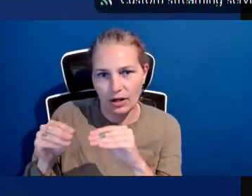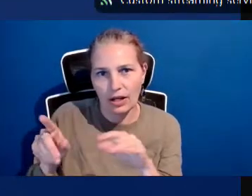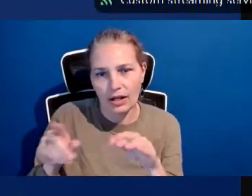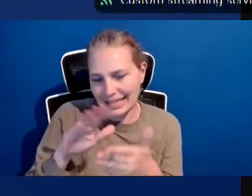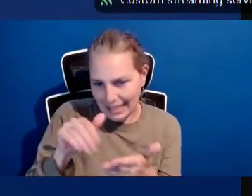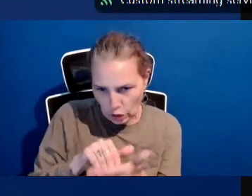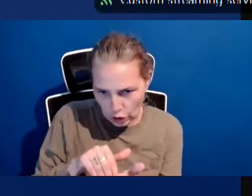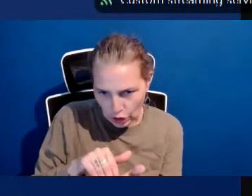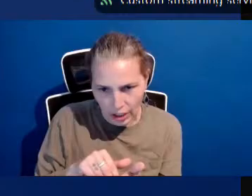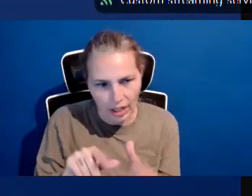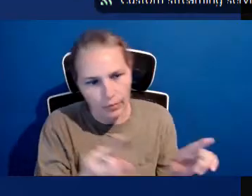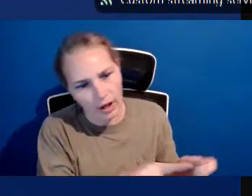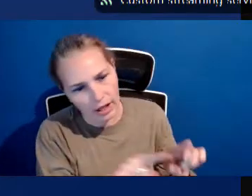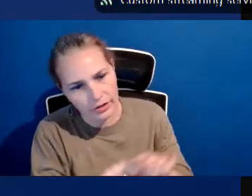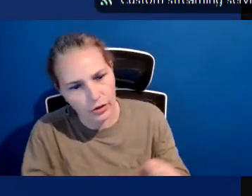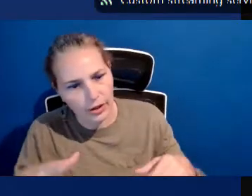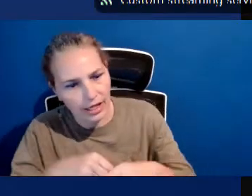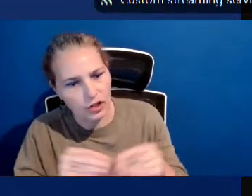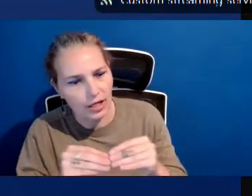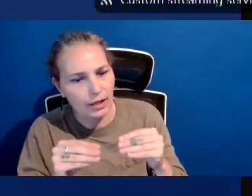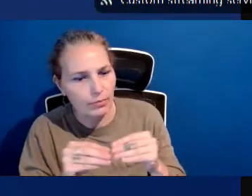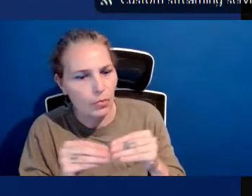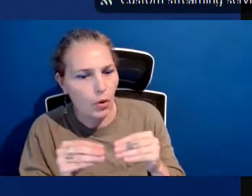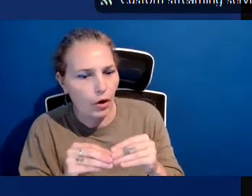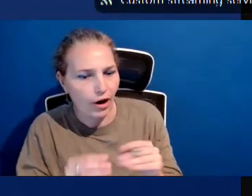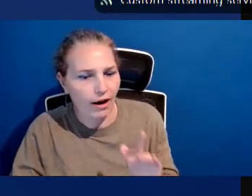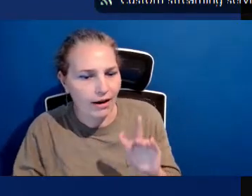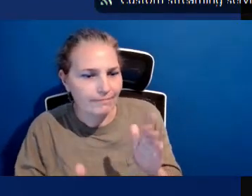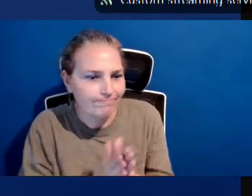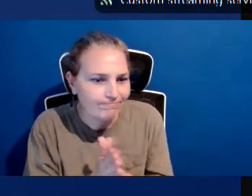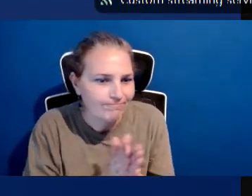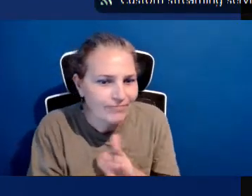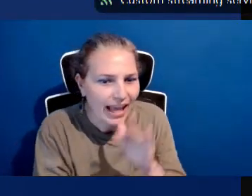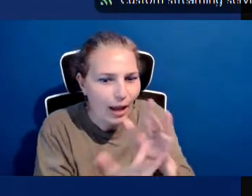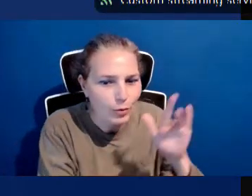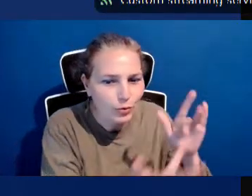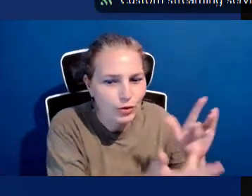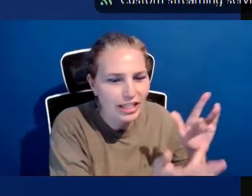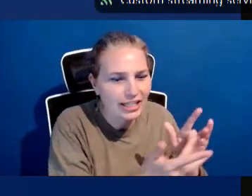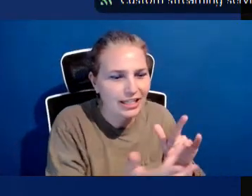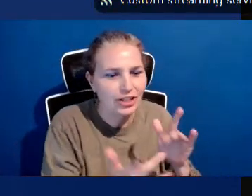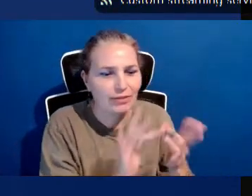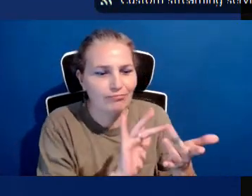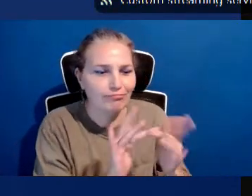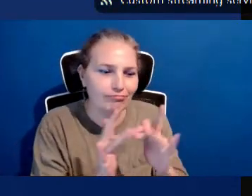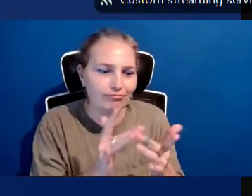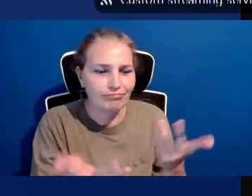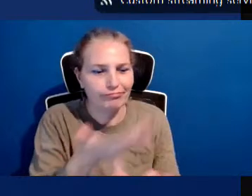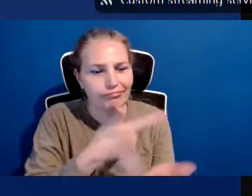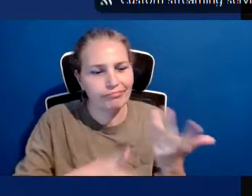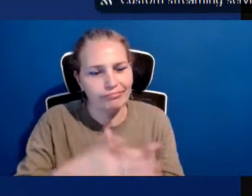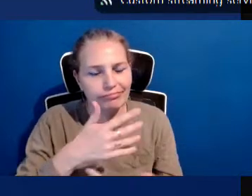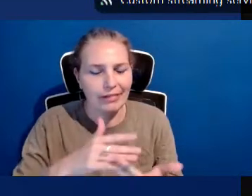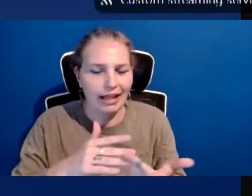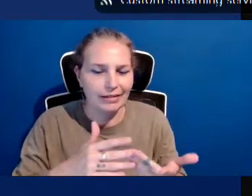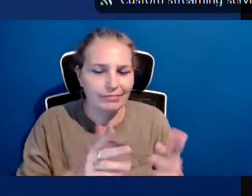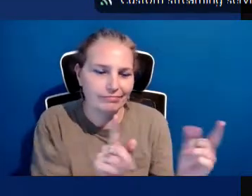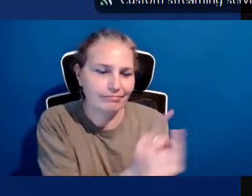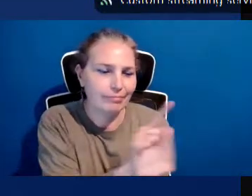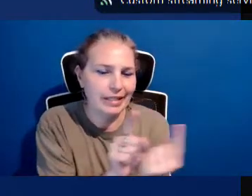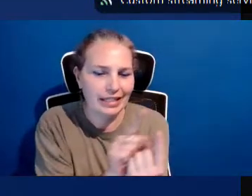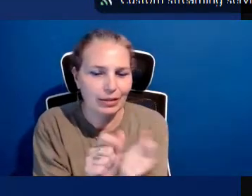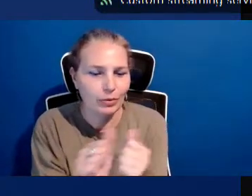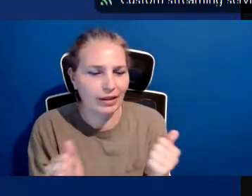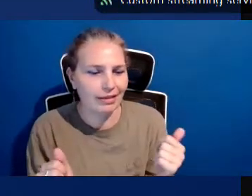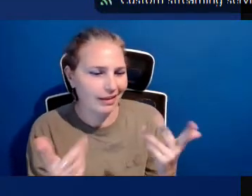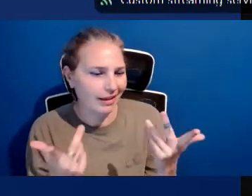online workshops that have been going on, proactively going out and meeting with community organizations. We see a lot of